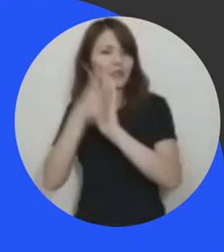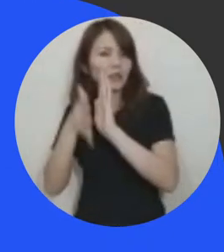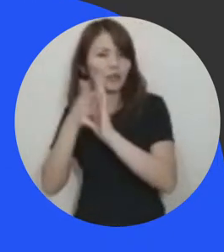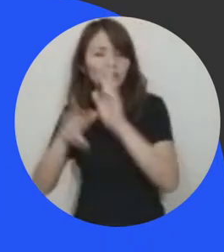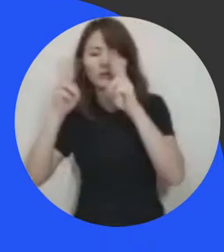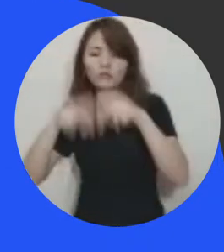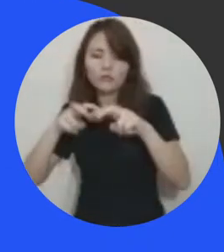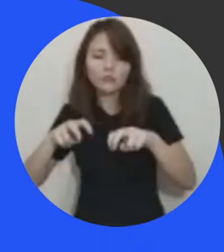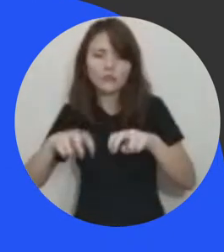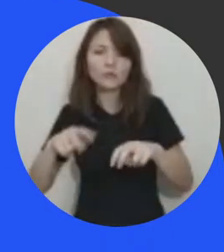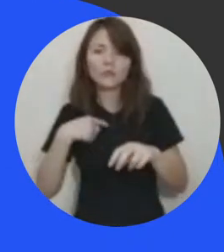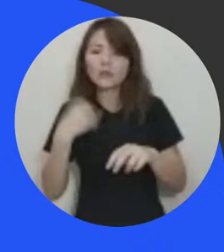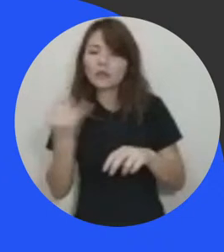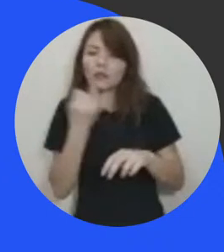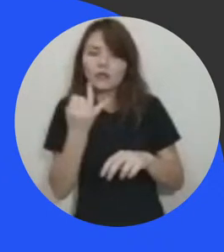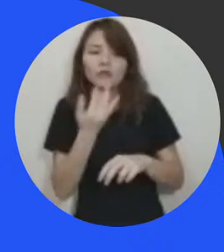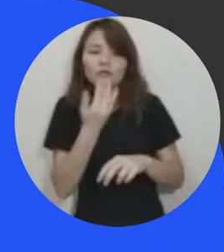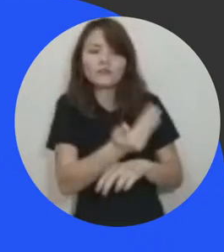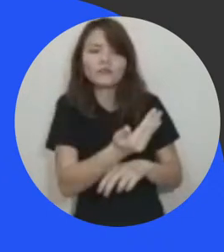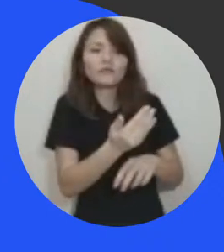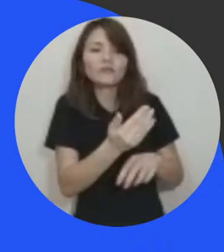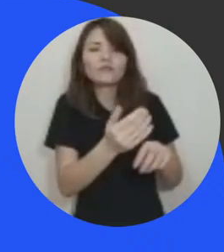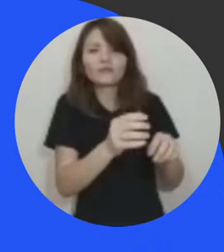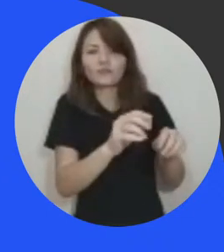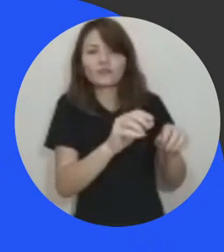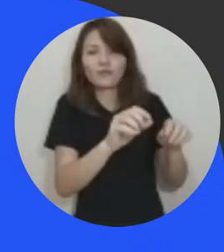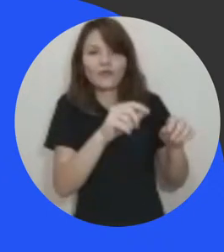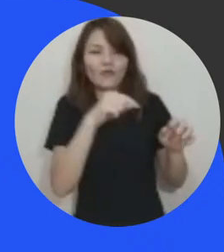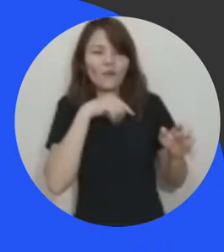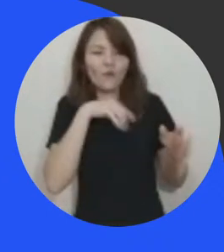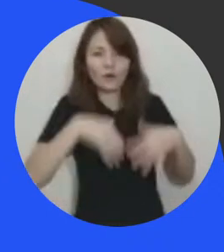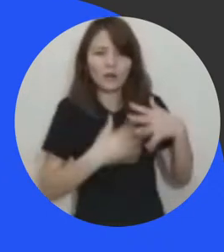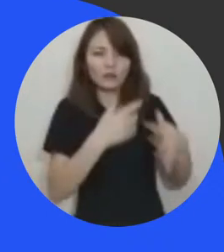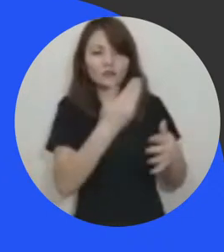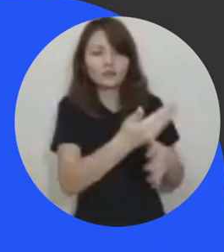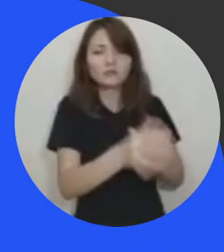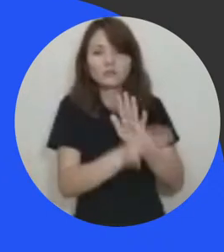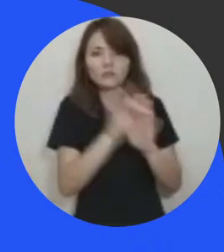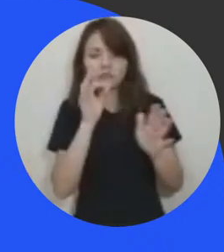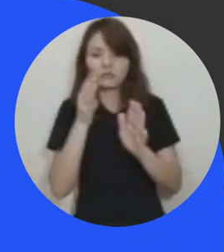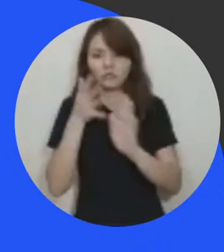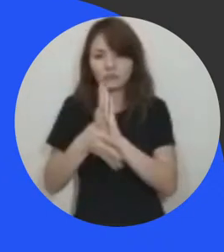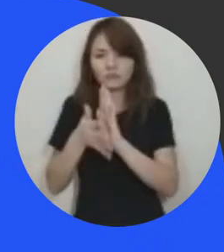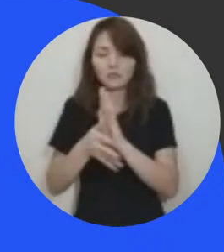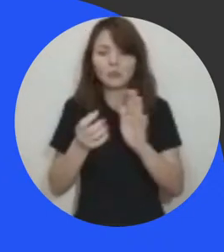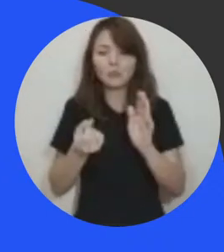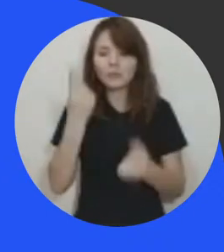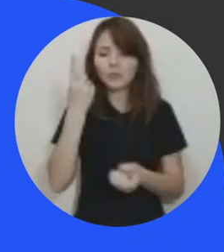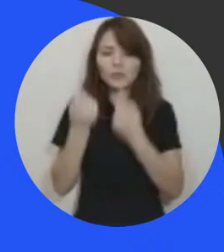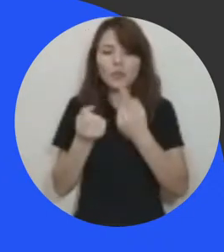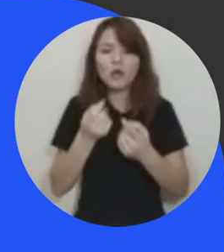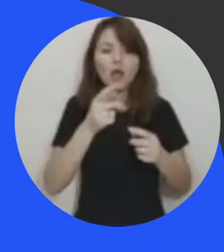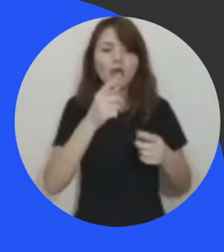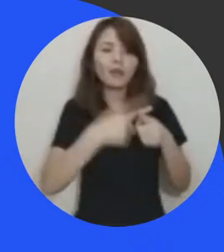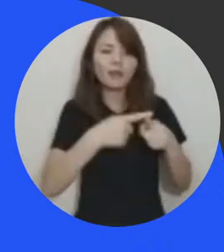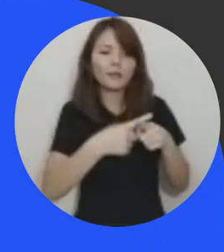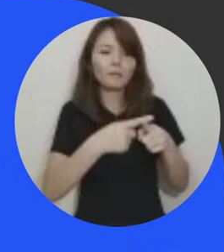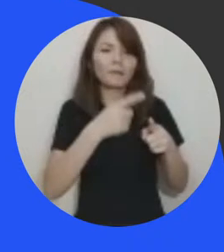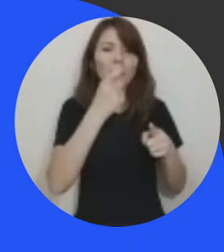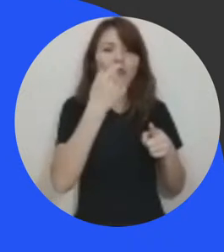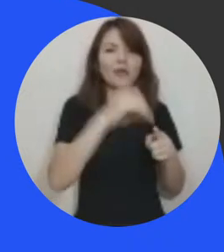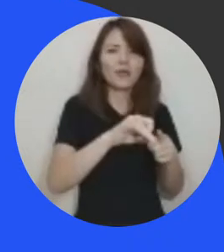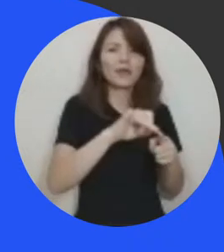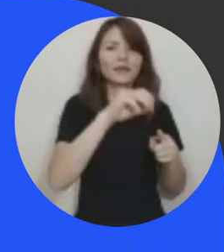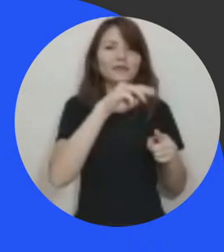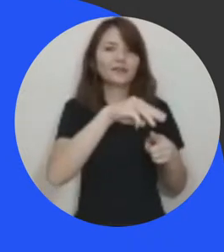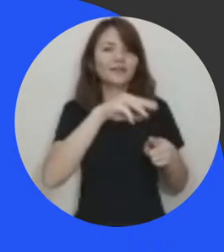go from those chemicals to A, T, G, and C. And